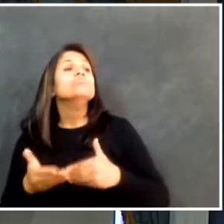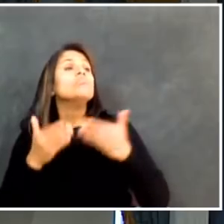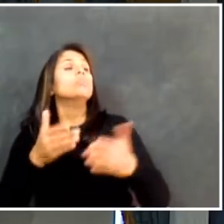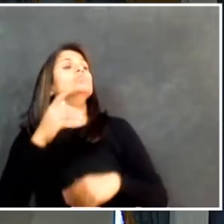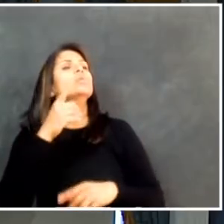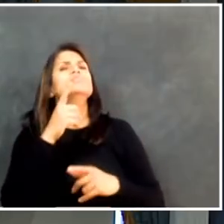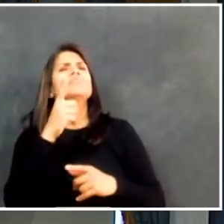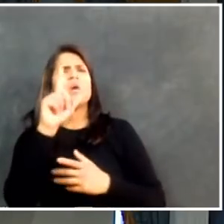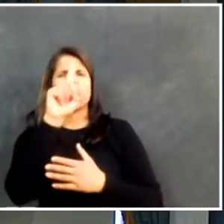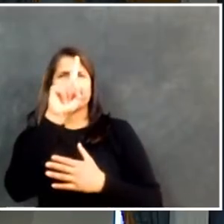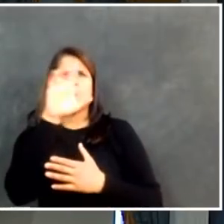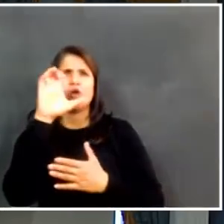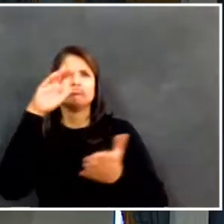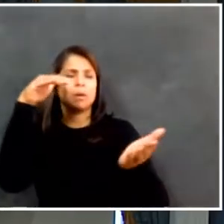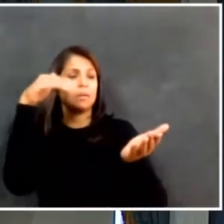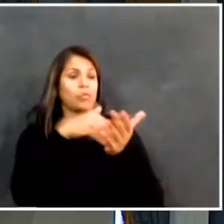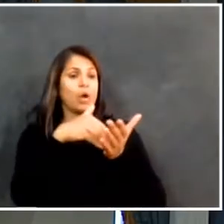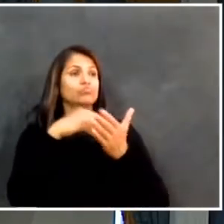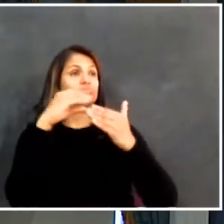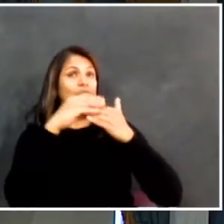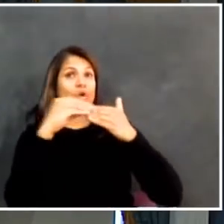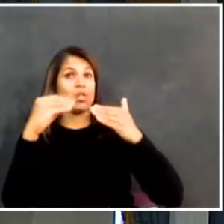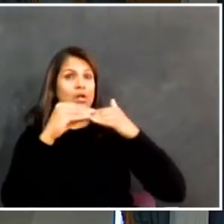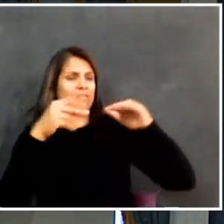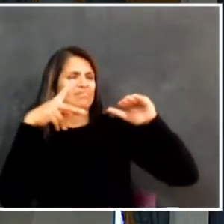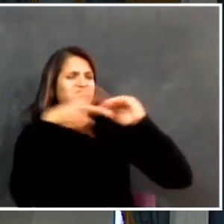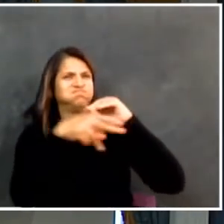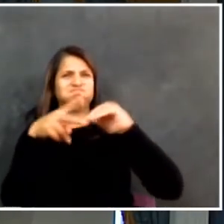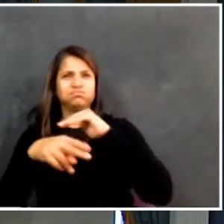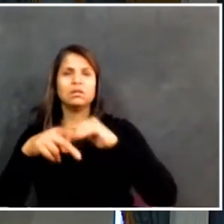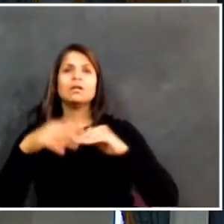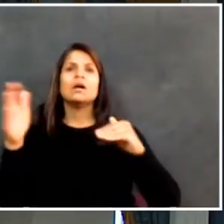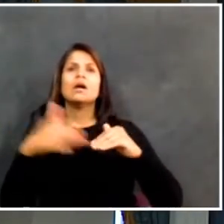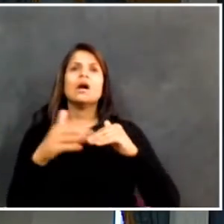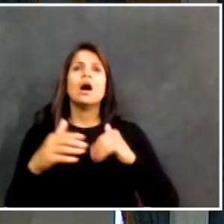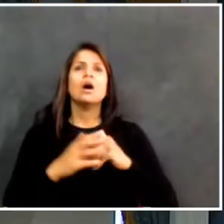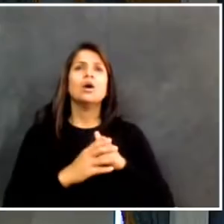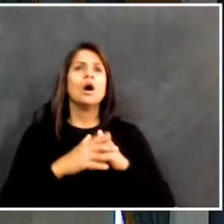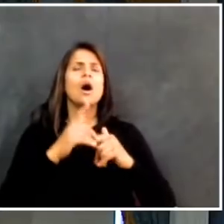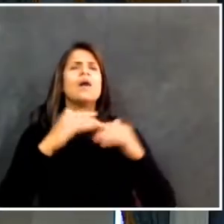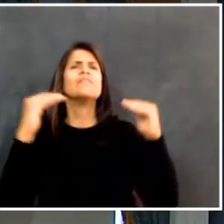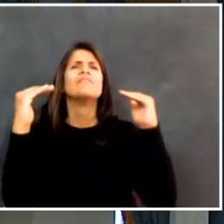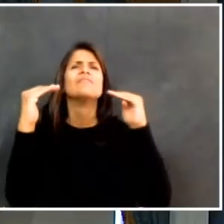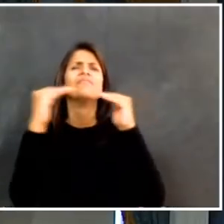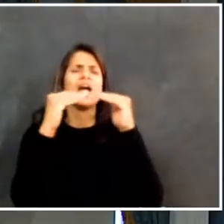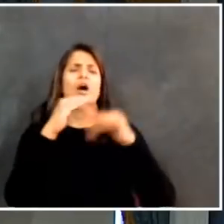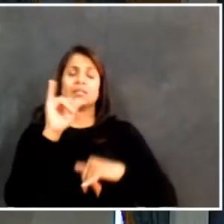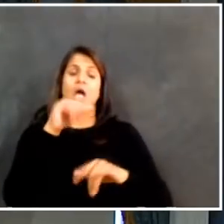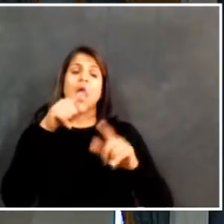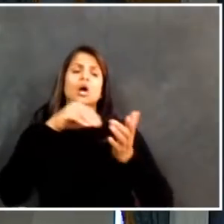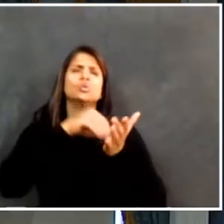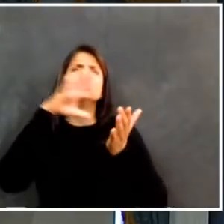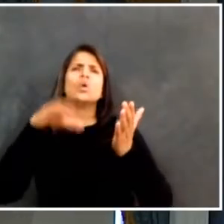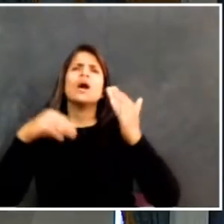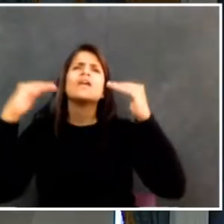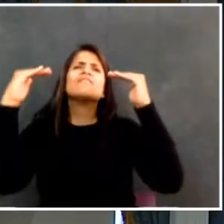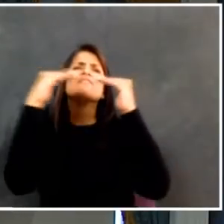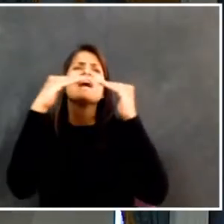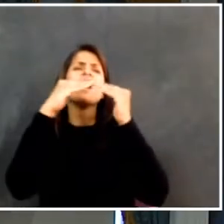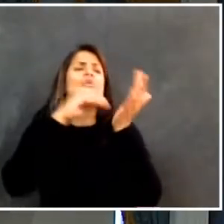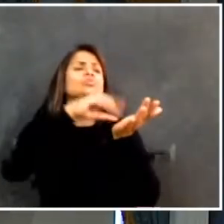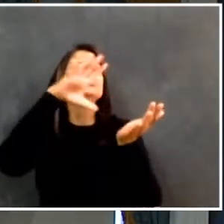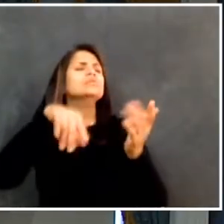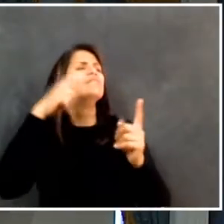wondering if you have any sense of how those cuts will be distributed. Obviously, some schools receive more than 100% of their fair student